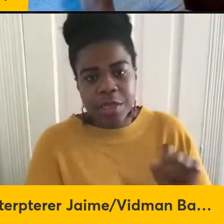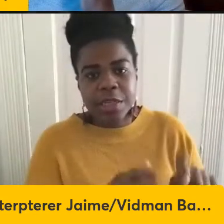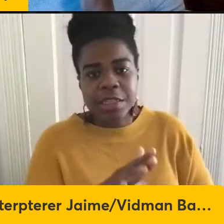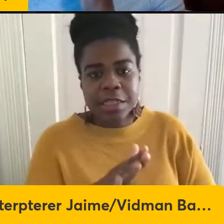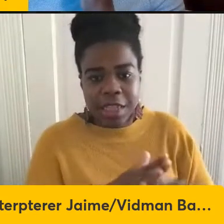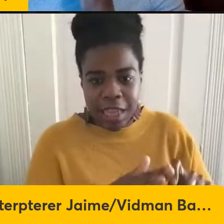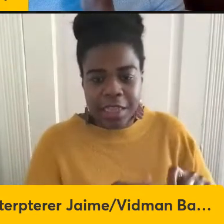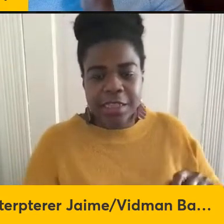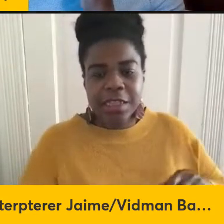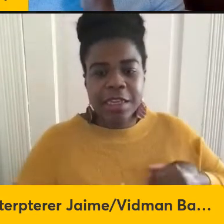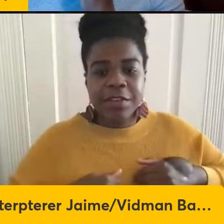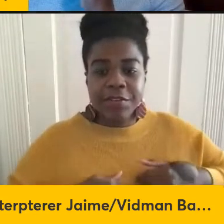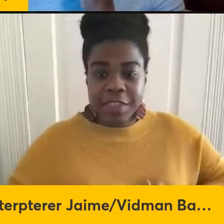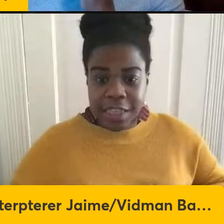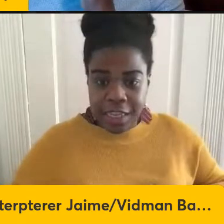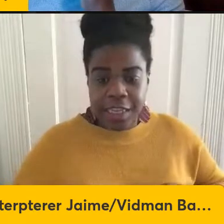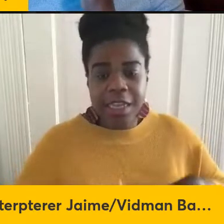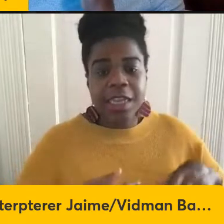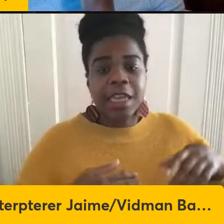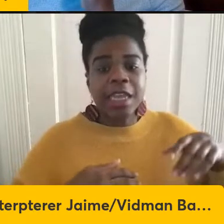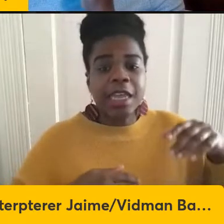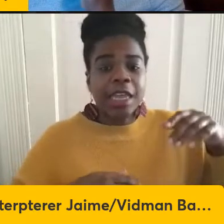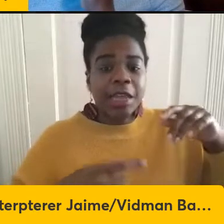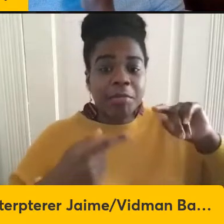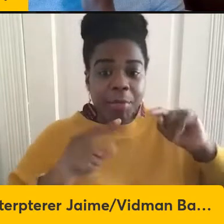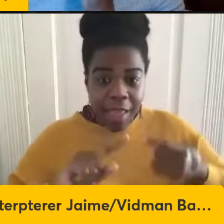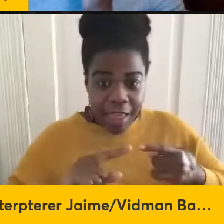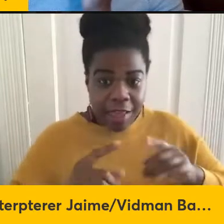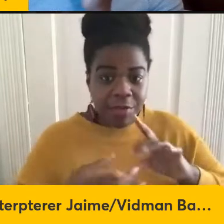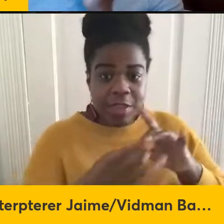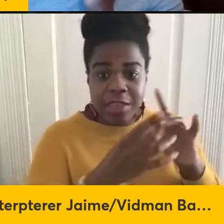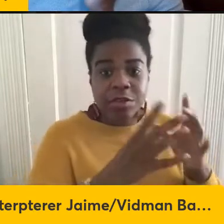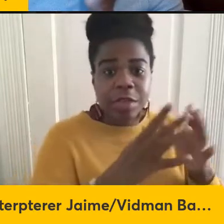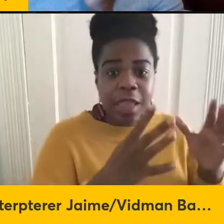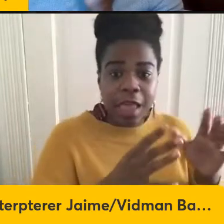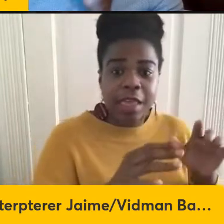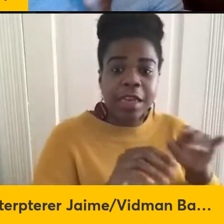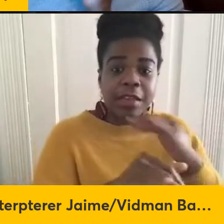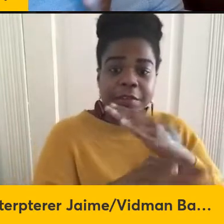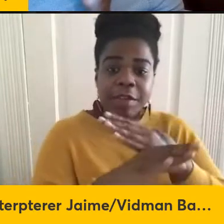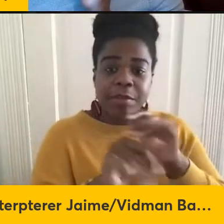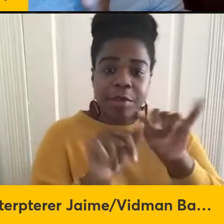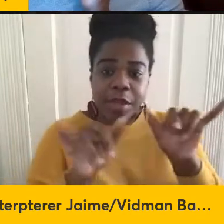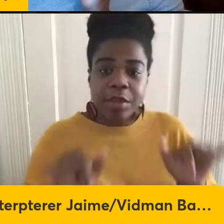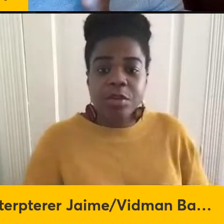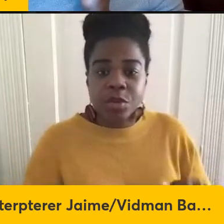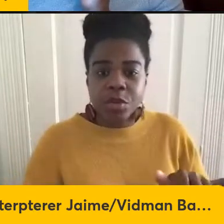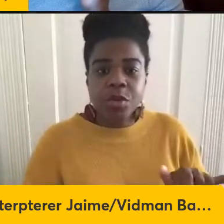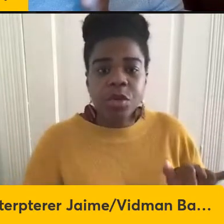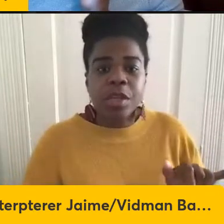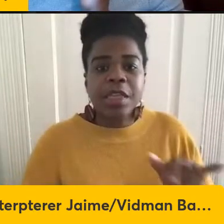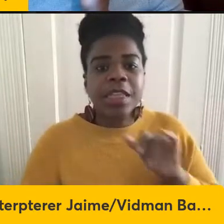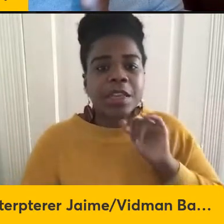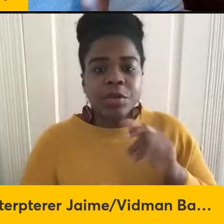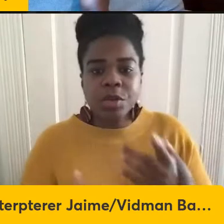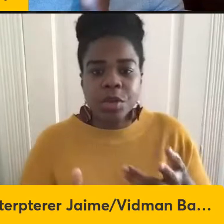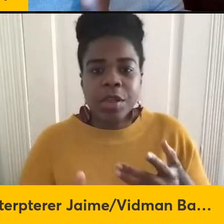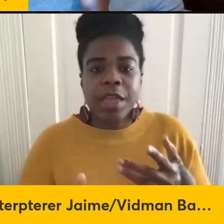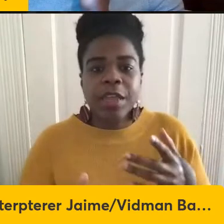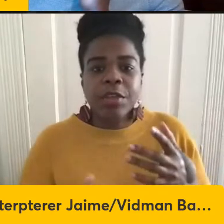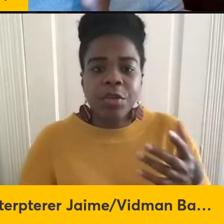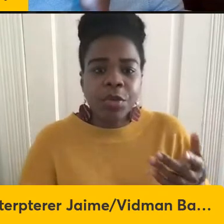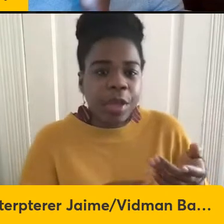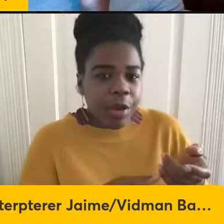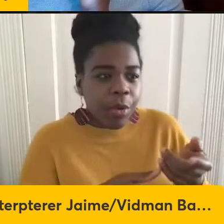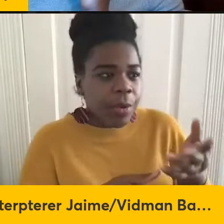and pain that go with a lot of immunological conditions that don't show up in your inflammatory markers, for example, but that you can only glean from the